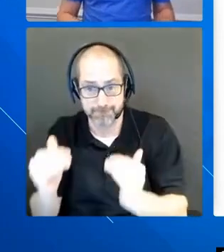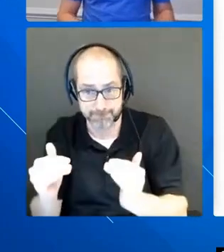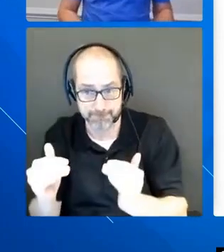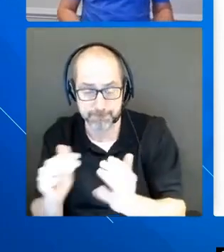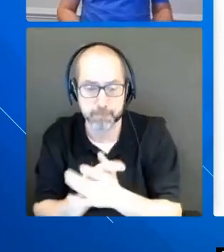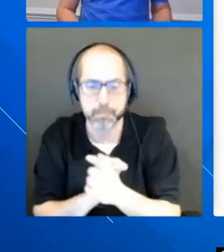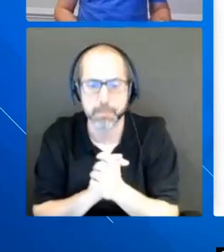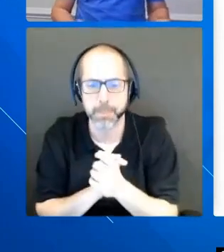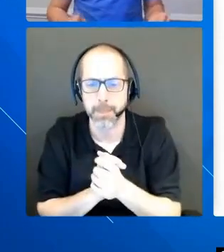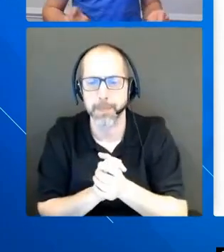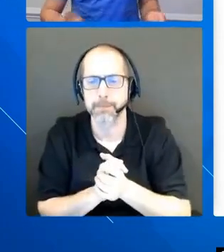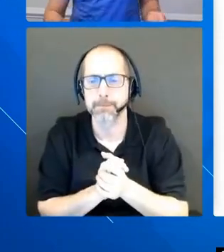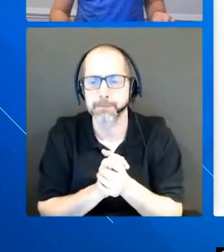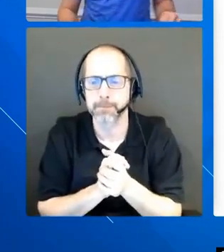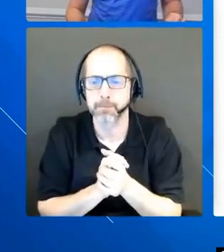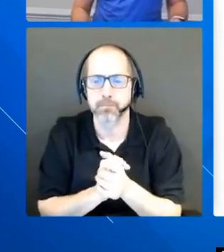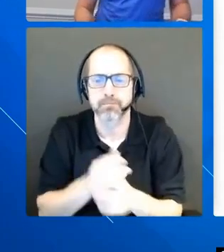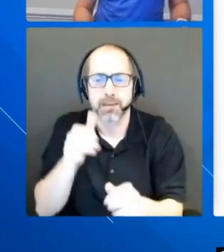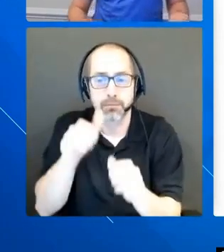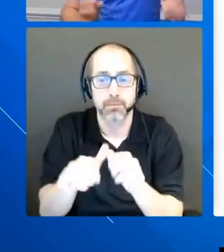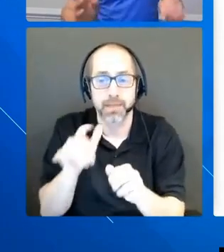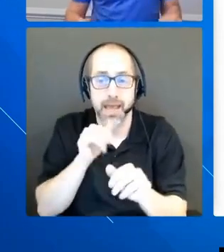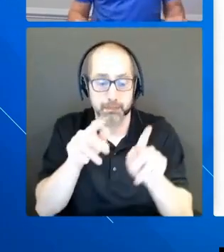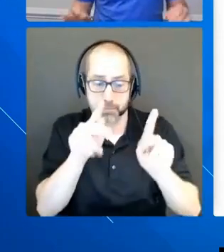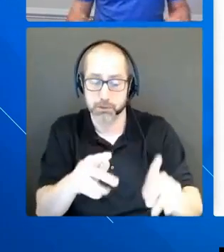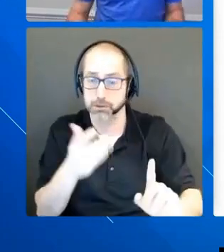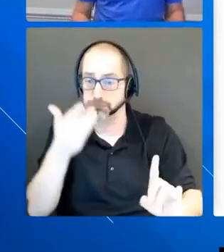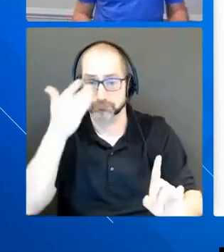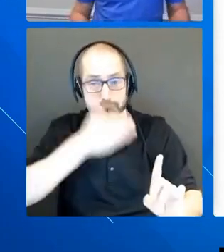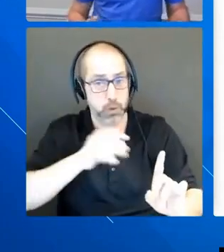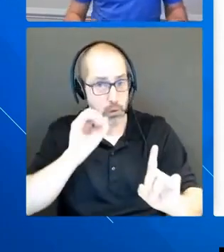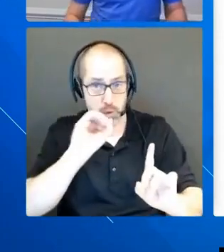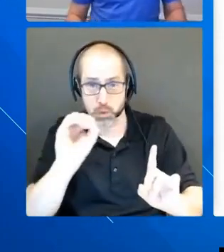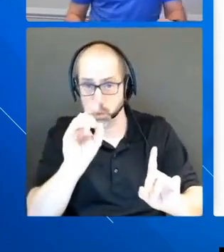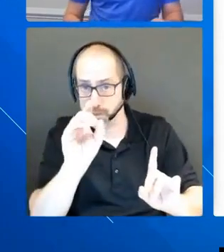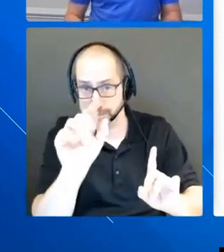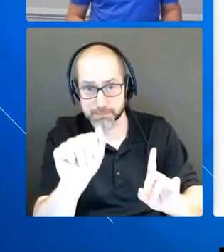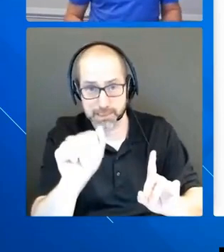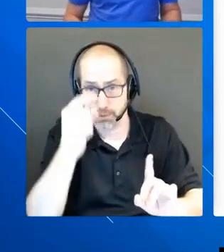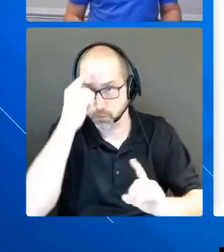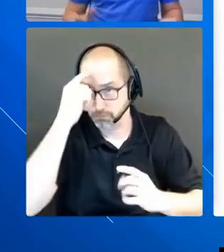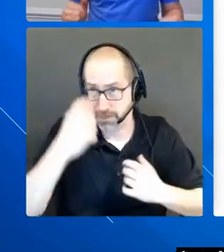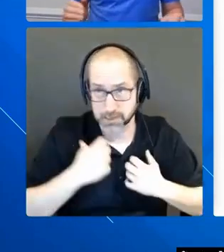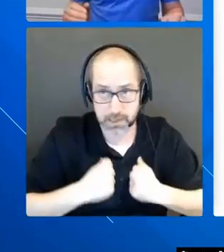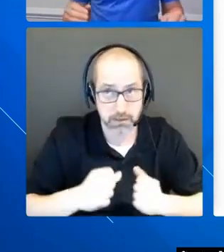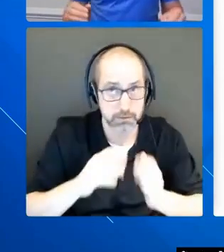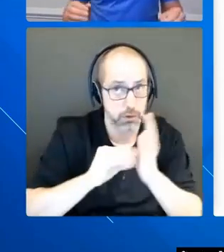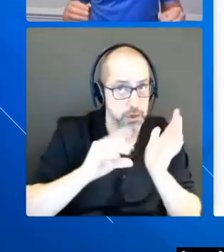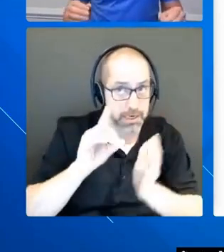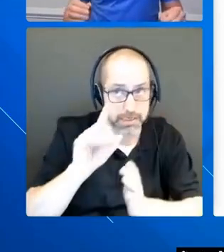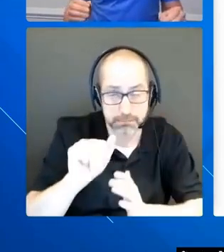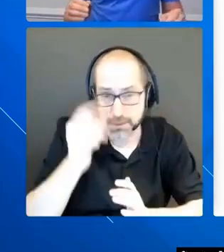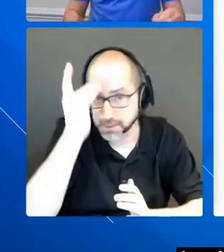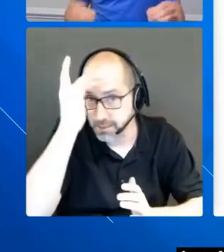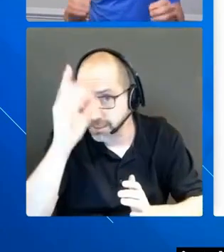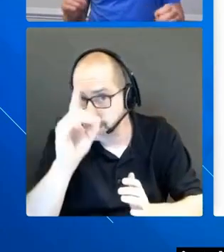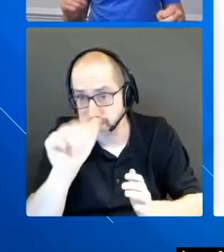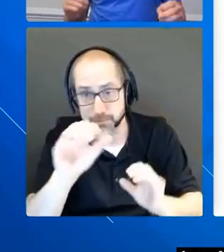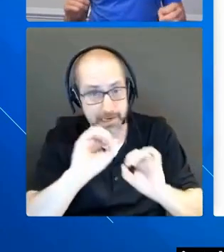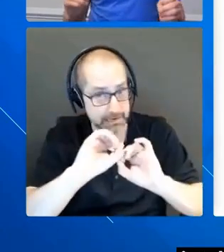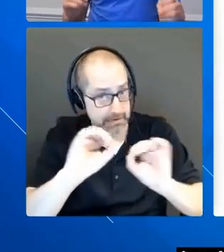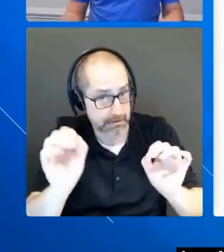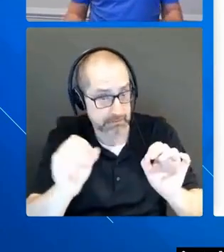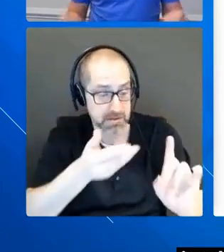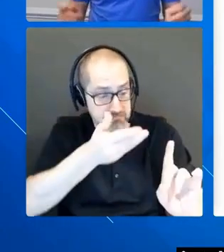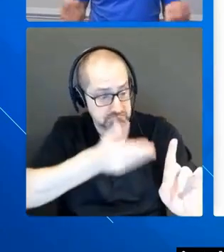to remember is that a person without a disability, so without mental health and intellectual or learning disabilities, without